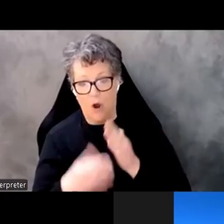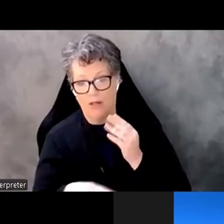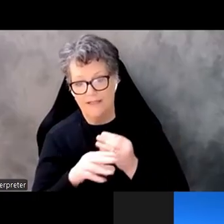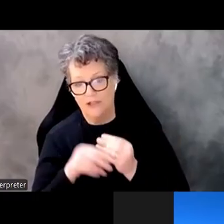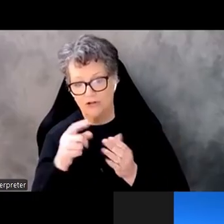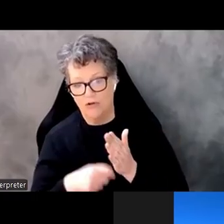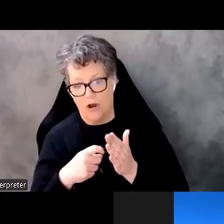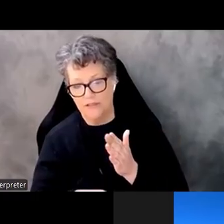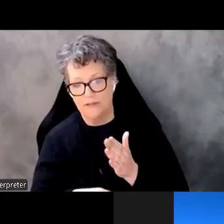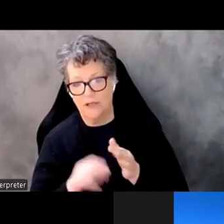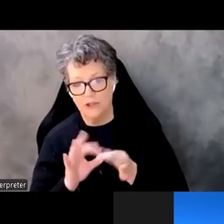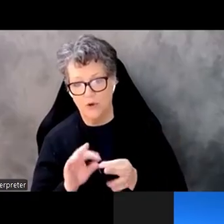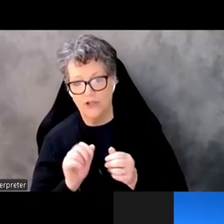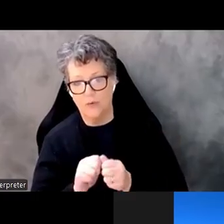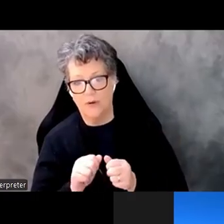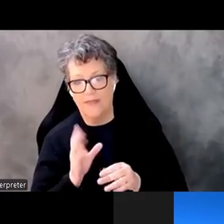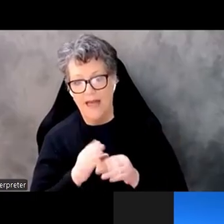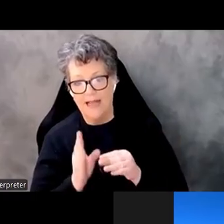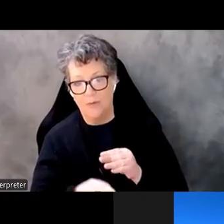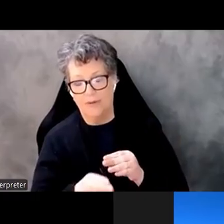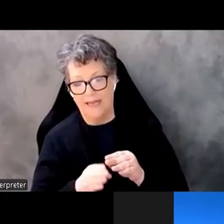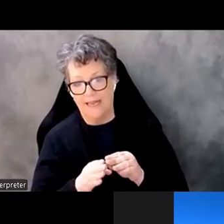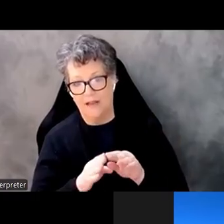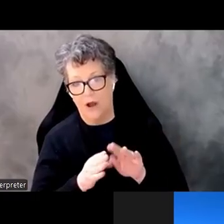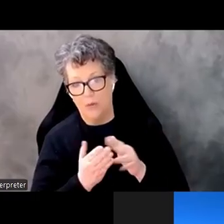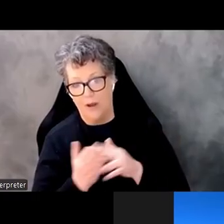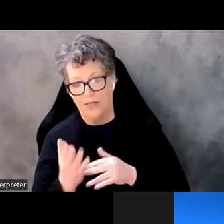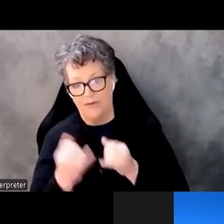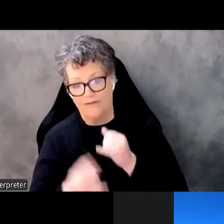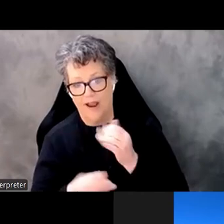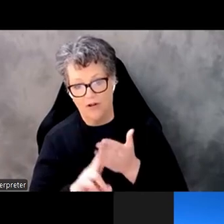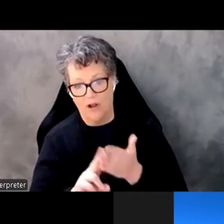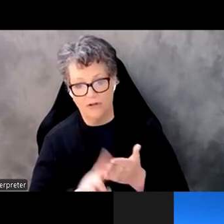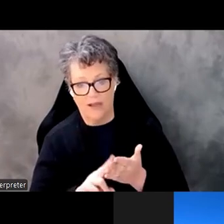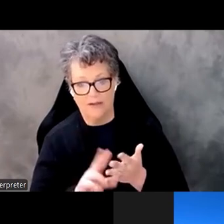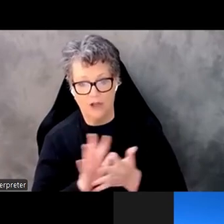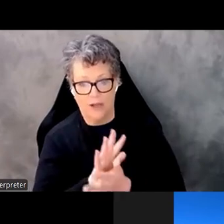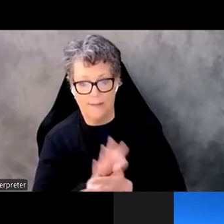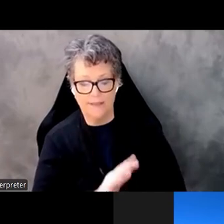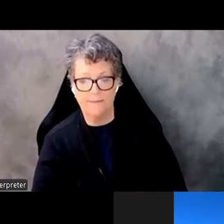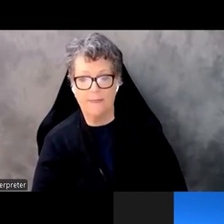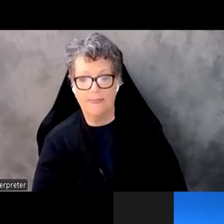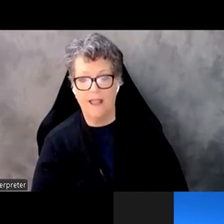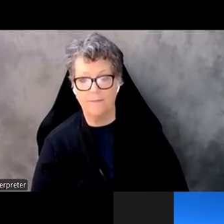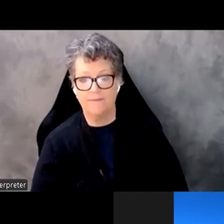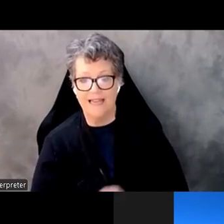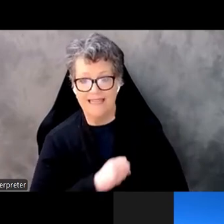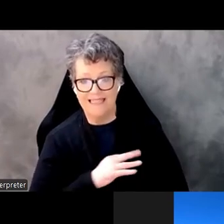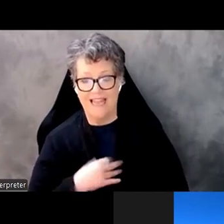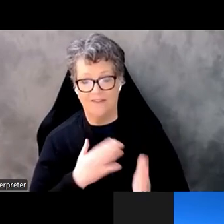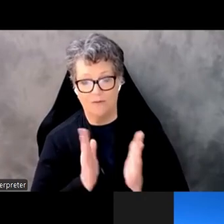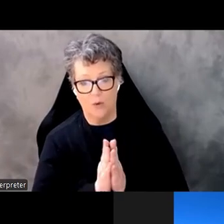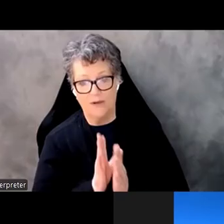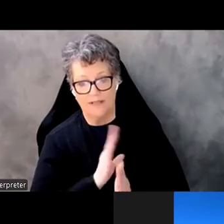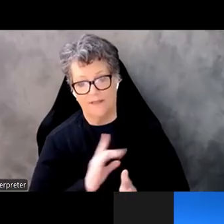costs associated with completing all the way up through final contract documents. Staff requests the board approve.